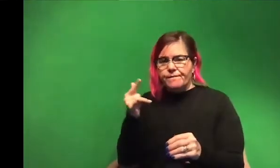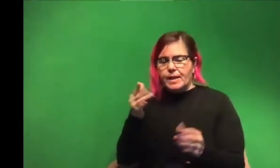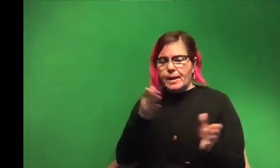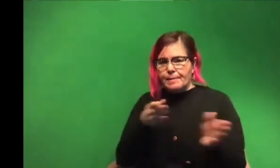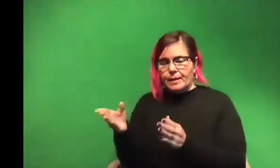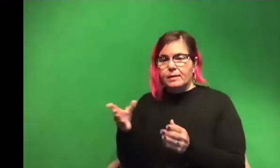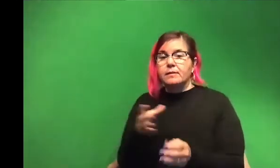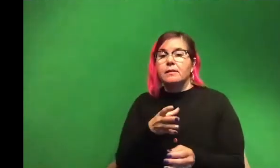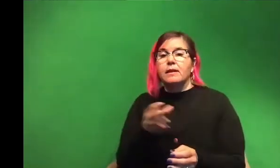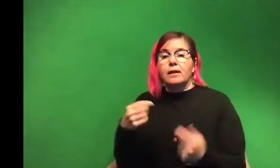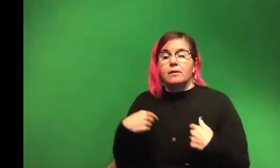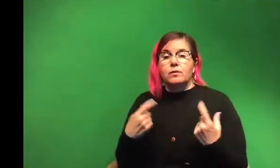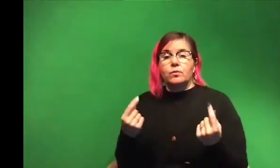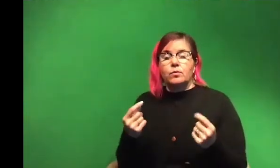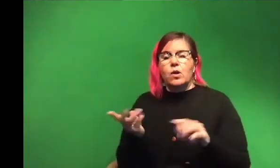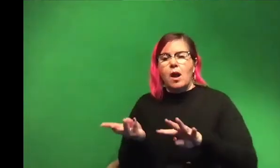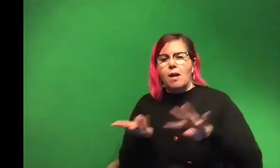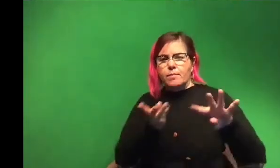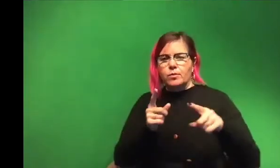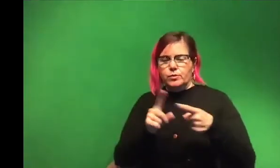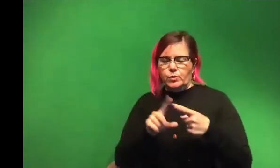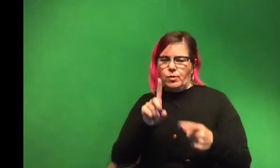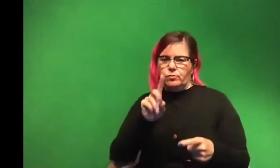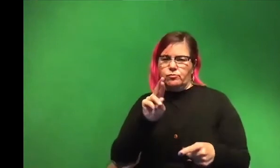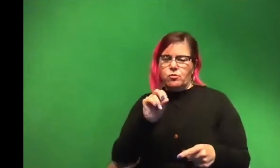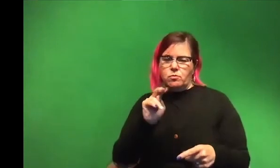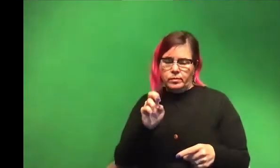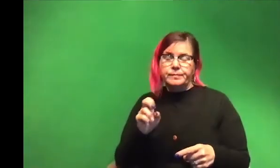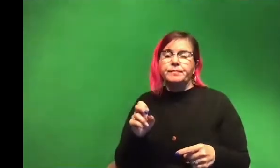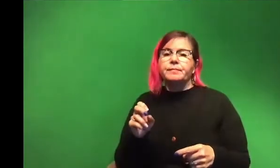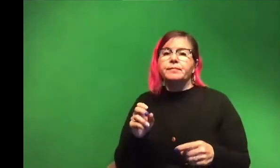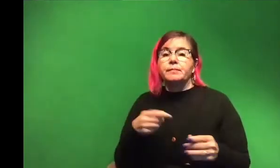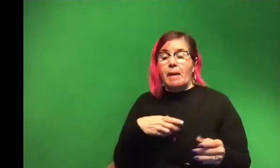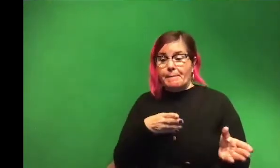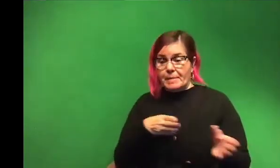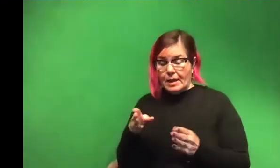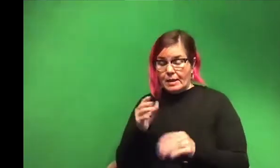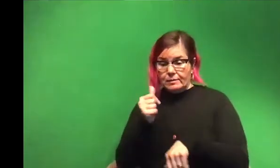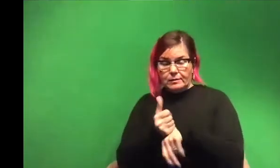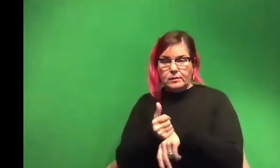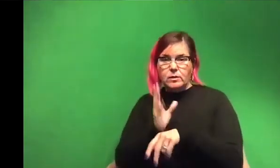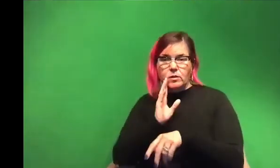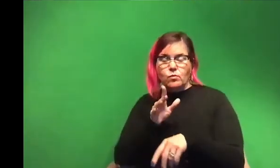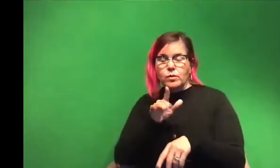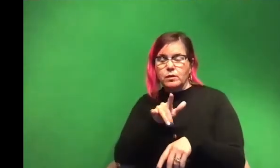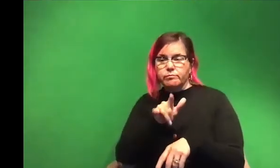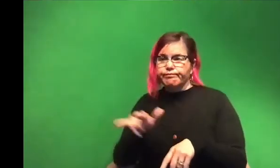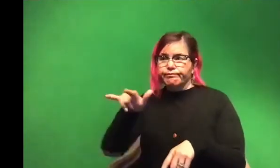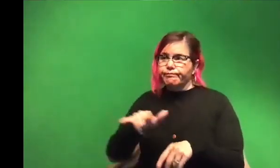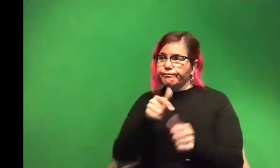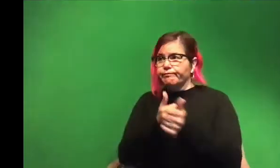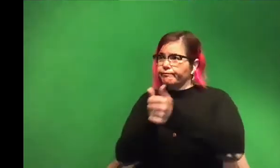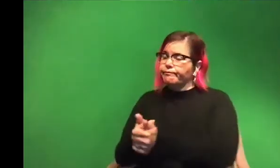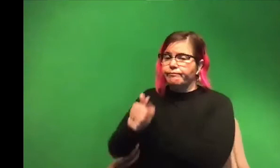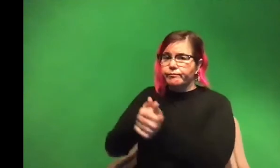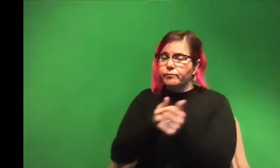basically what I end up doing is uploading it to the aircraft. So basically the plan that I've set for it, it just basically carries on and does its own little thing